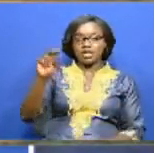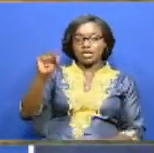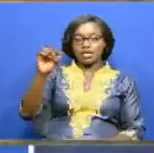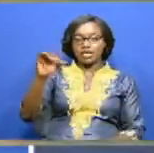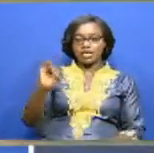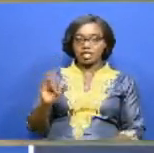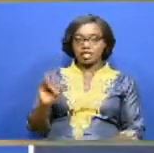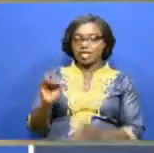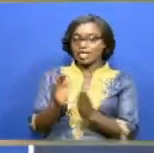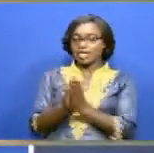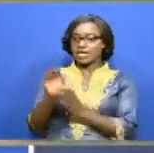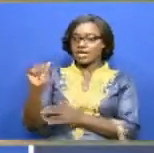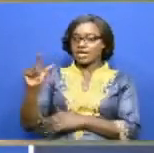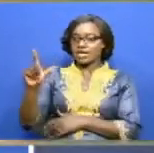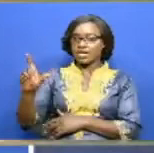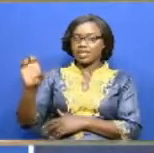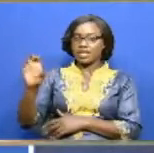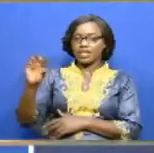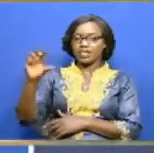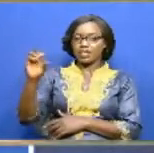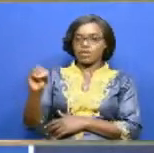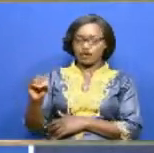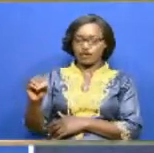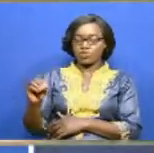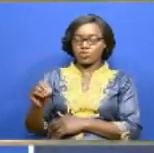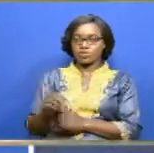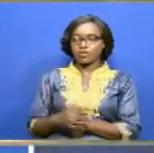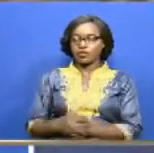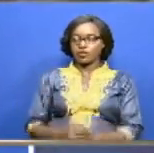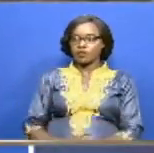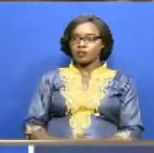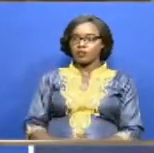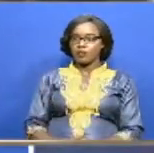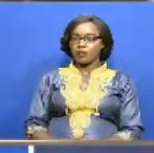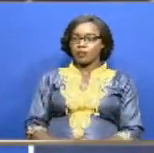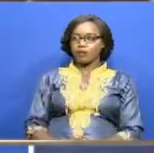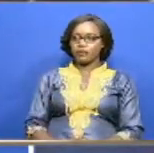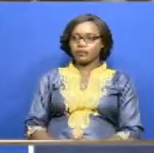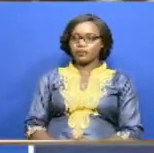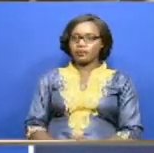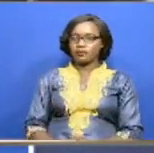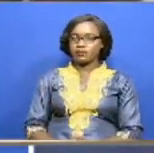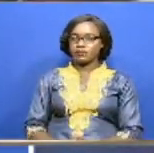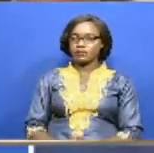Usonga constituency. Nancy Okware, Channel One News.